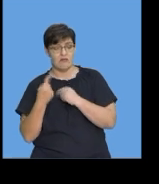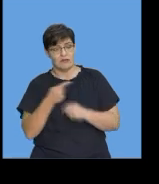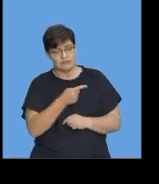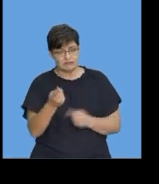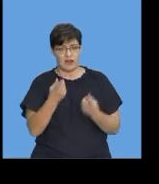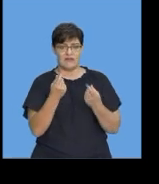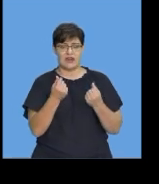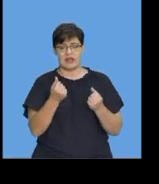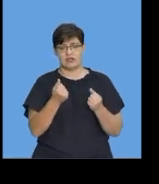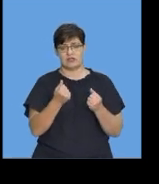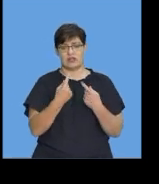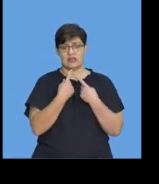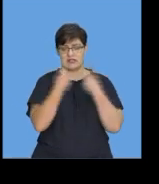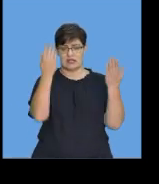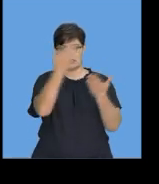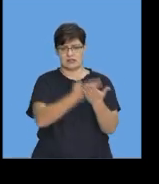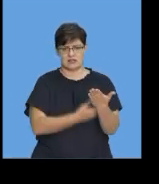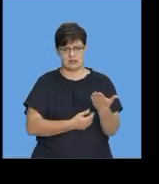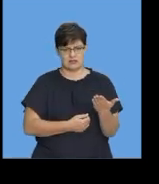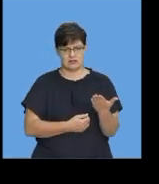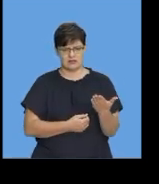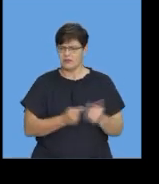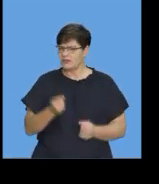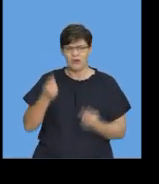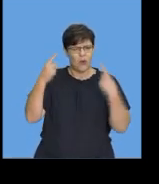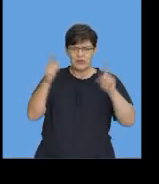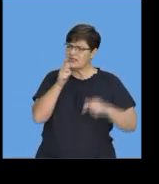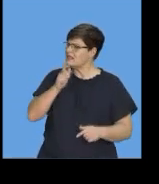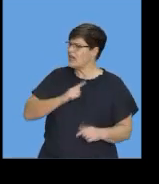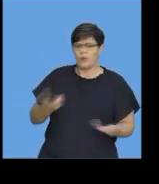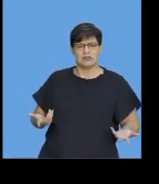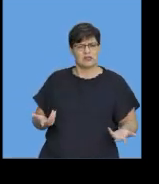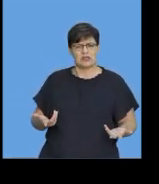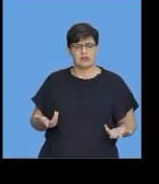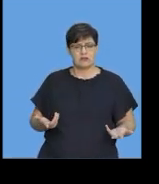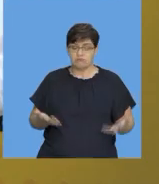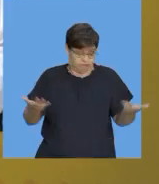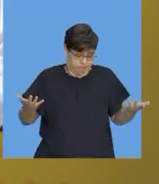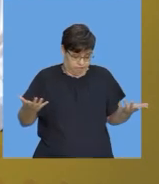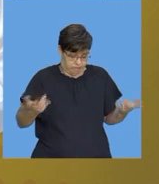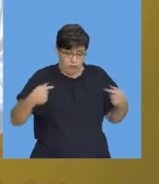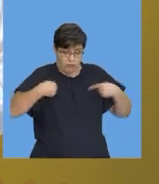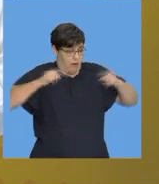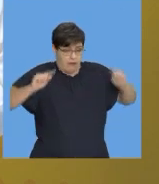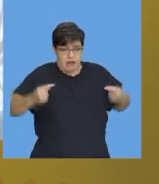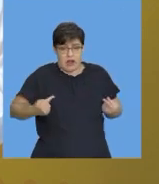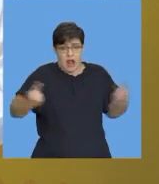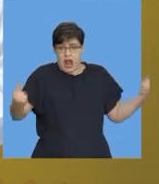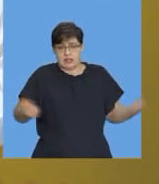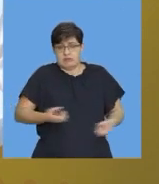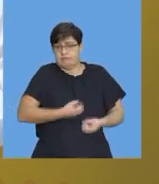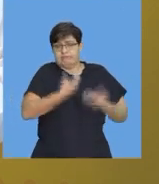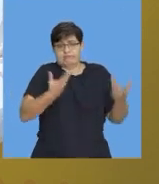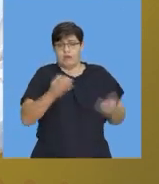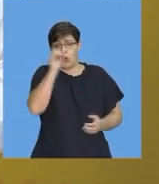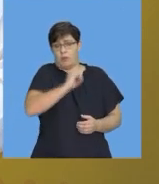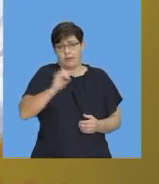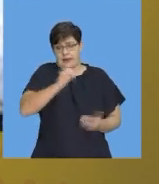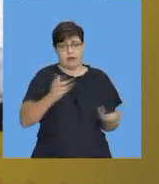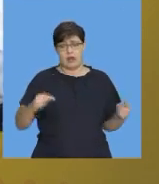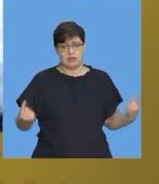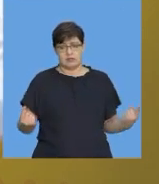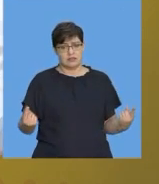financial statements. So what are the auditors saying? They are saying we are unable to express an opinion,